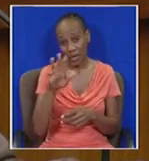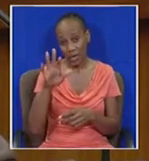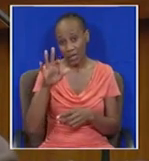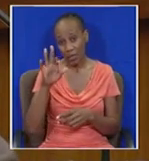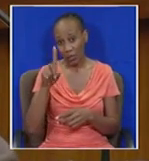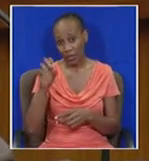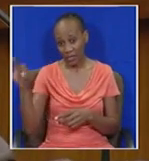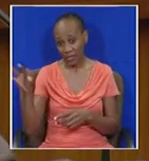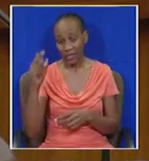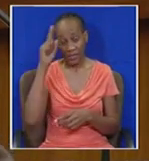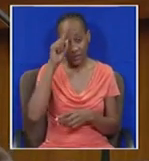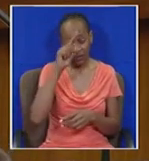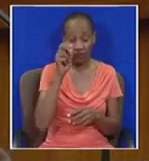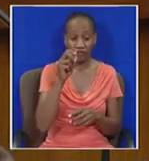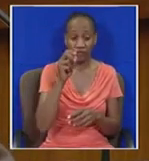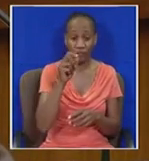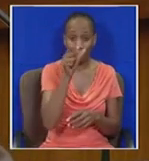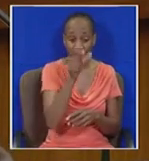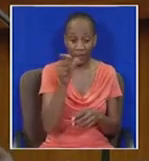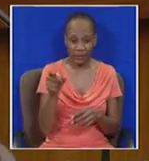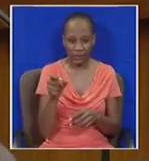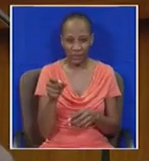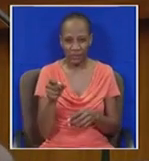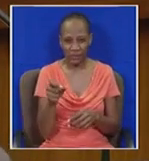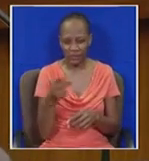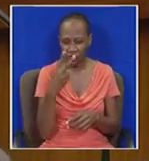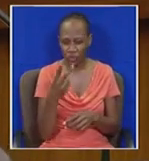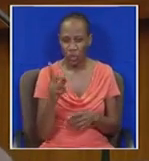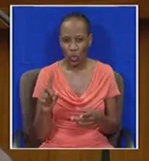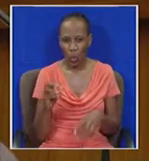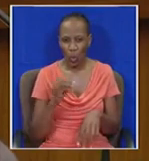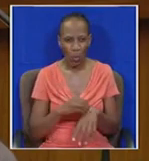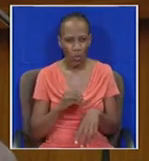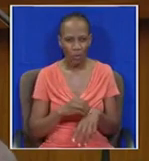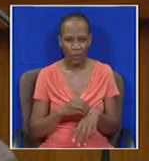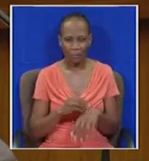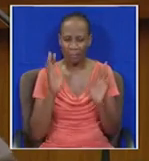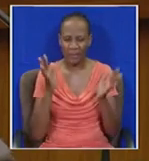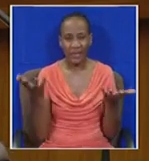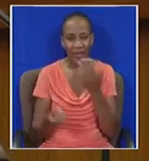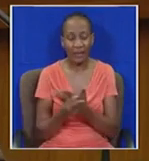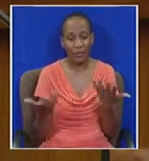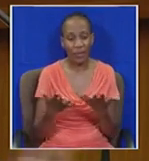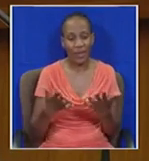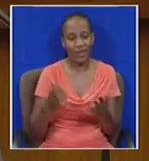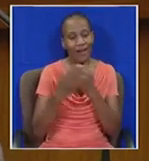native found himself not actually a slave, but a pariah in the country of his birth," close